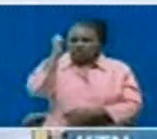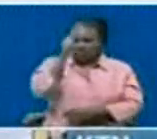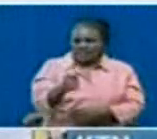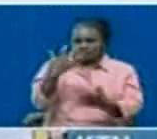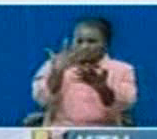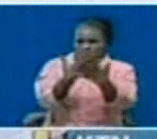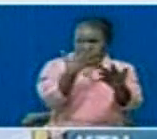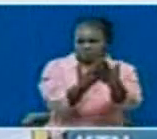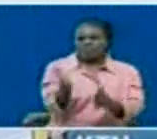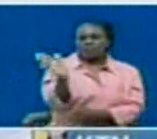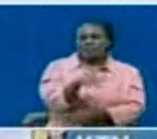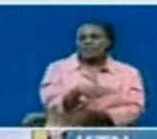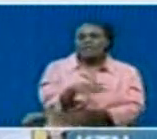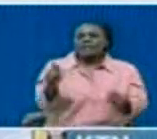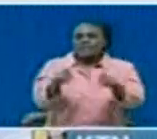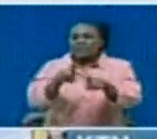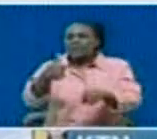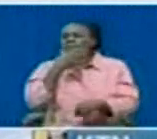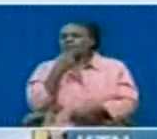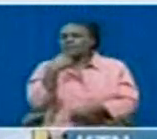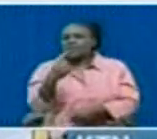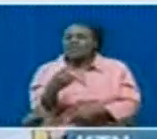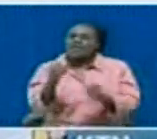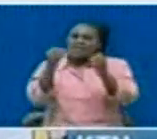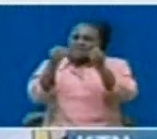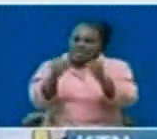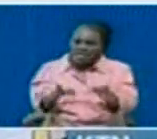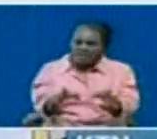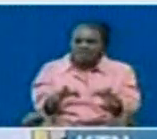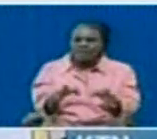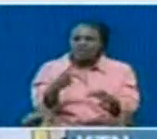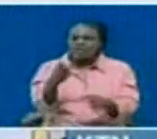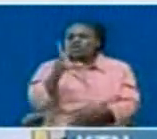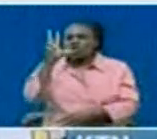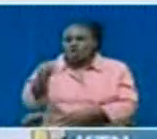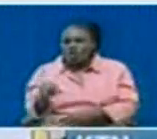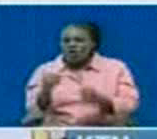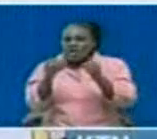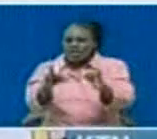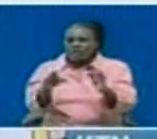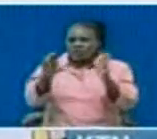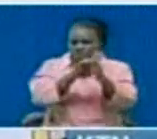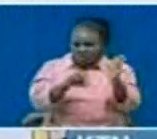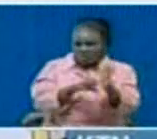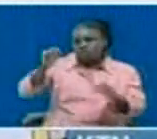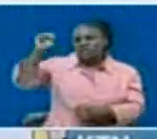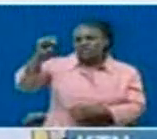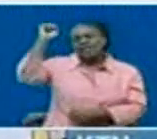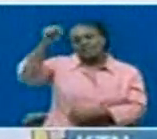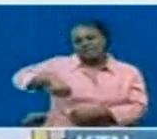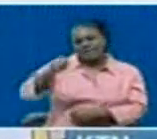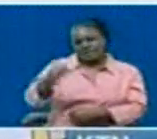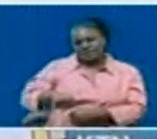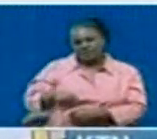and repossession. And another one, Mutemi Mugumo, says, if it is the Al-Shabaab behind it, then no. But if it's the politicians, then yes.